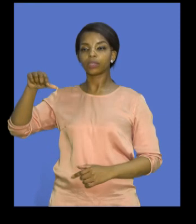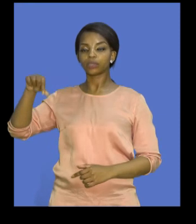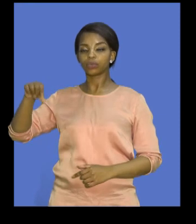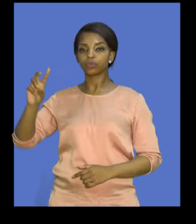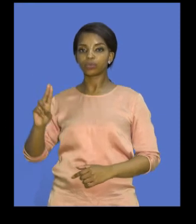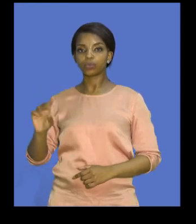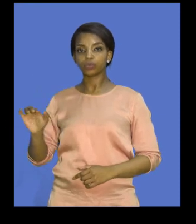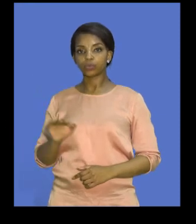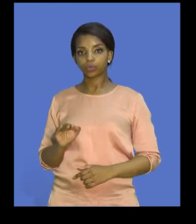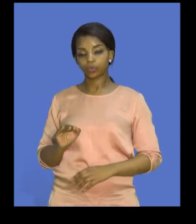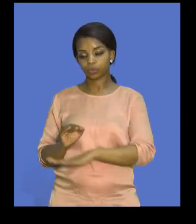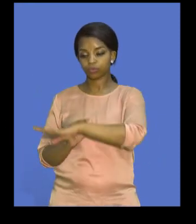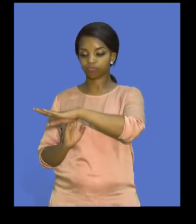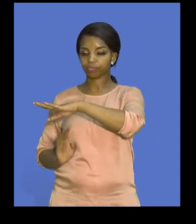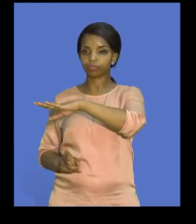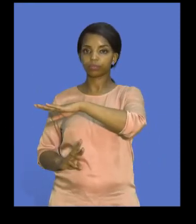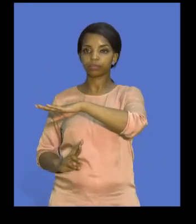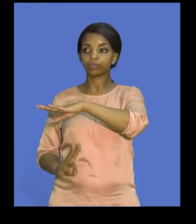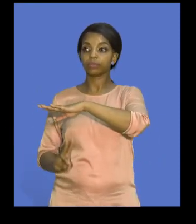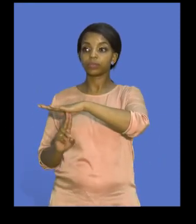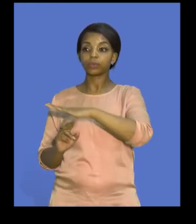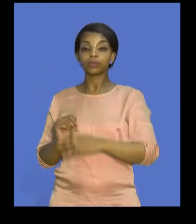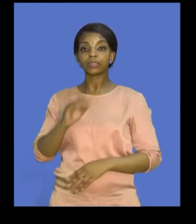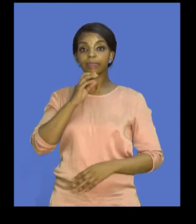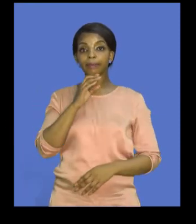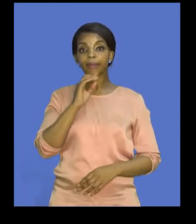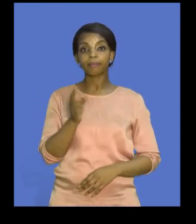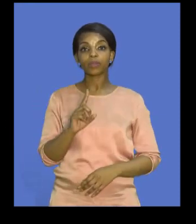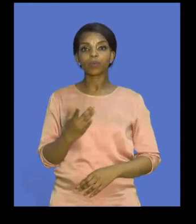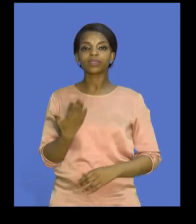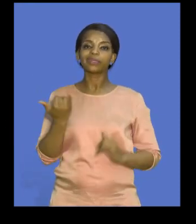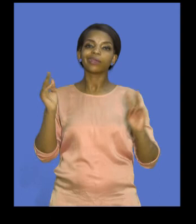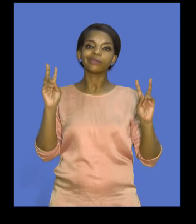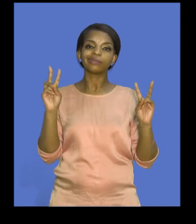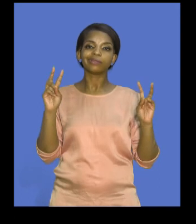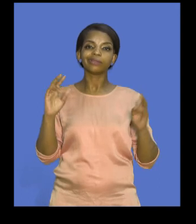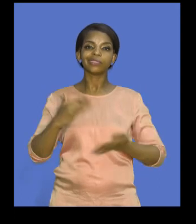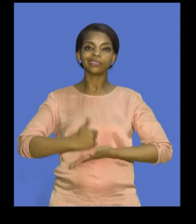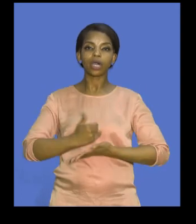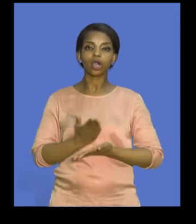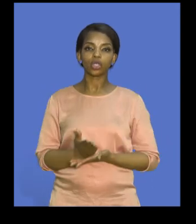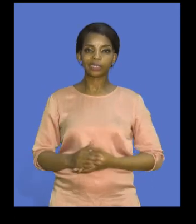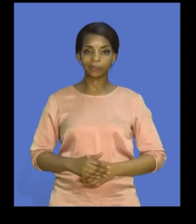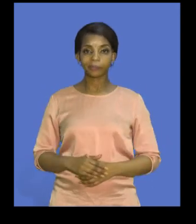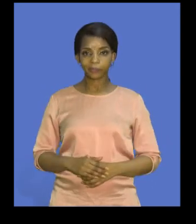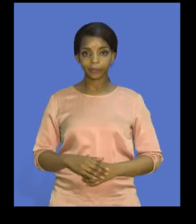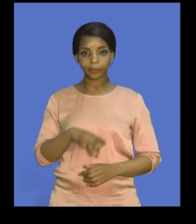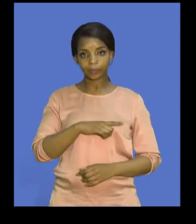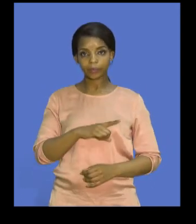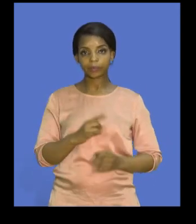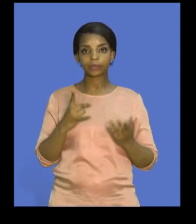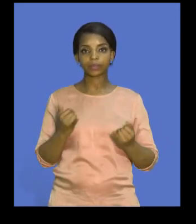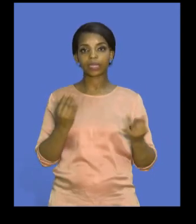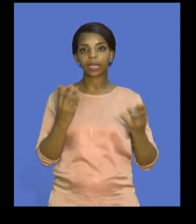the new force will actually be a quarter of the original one. Actually, the force has actually decreased because we've